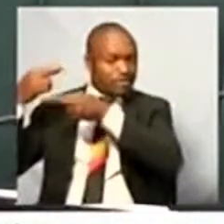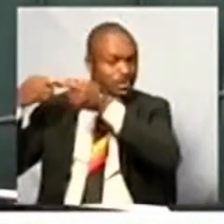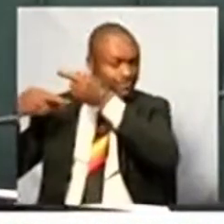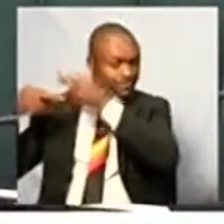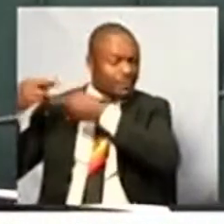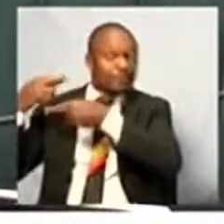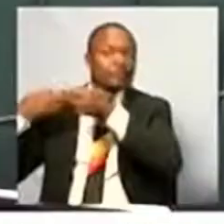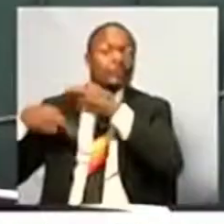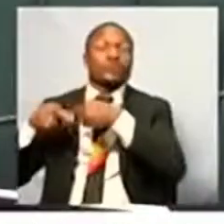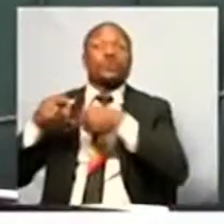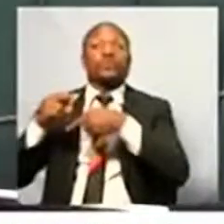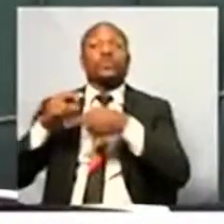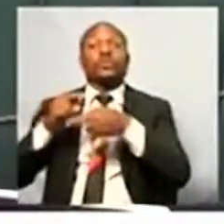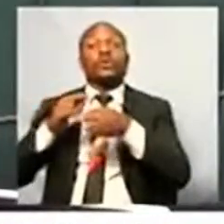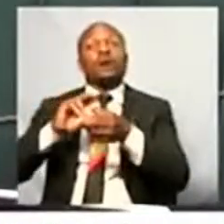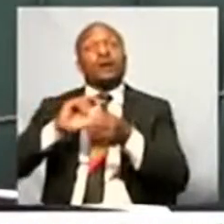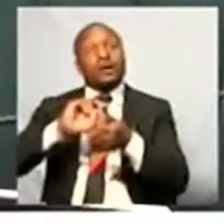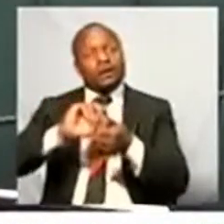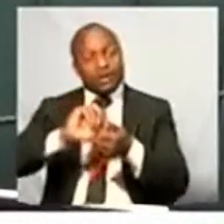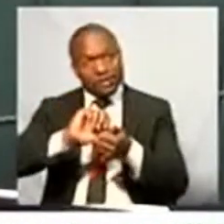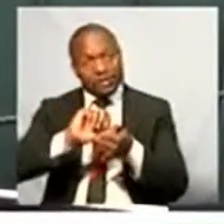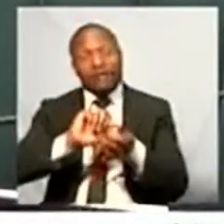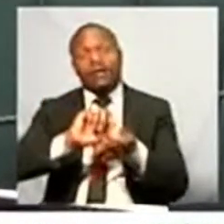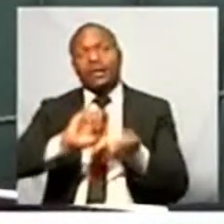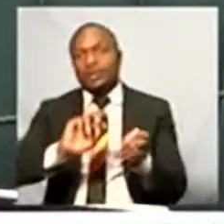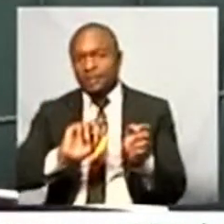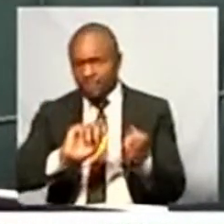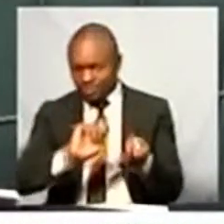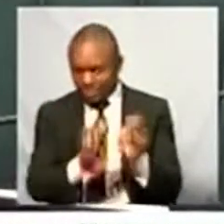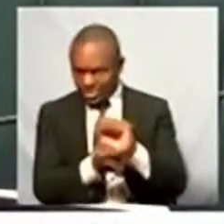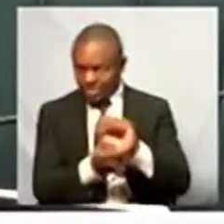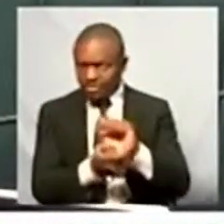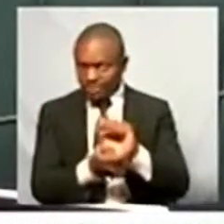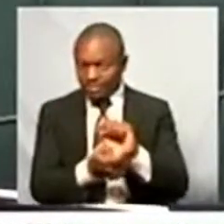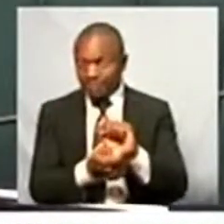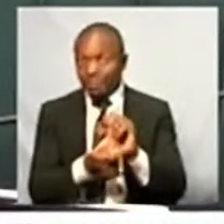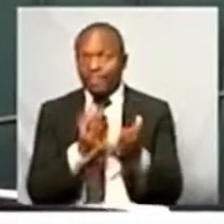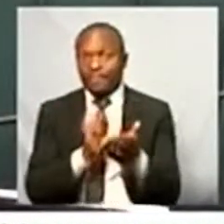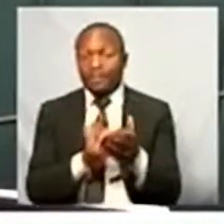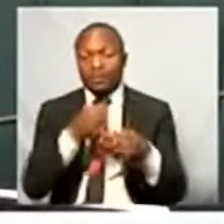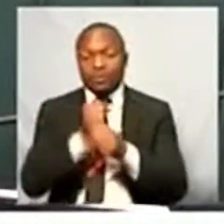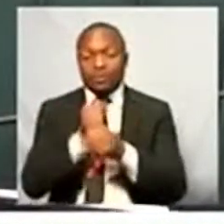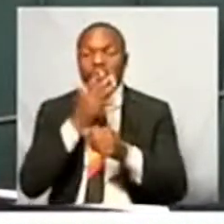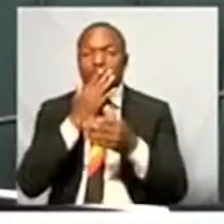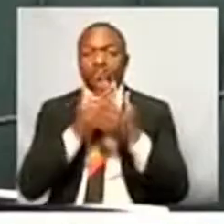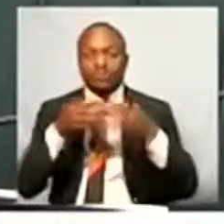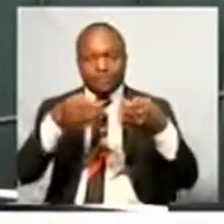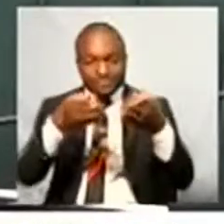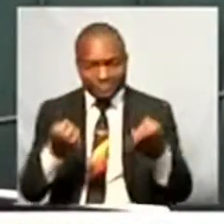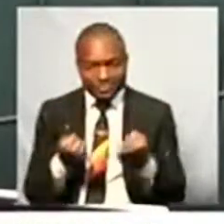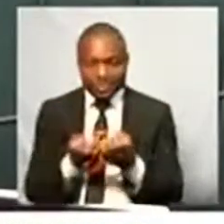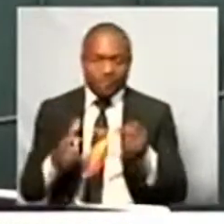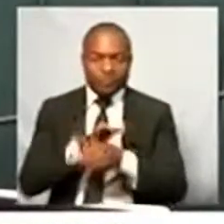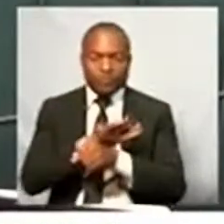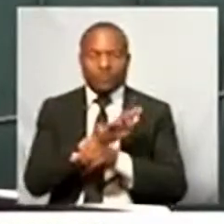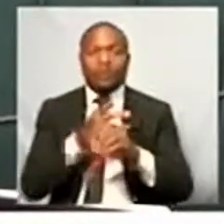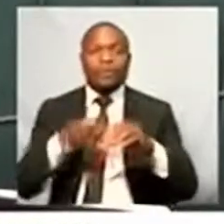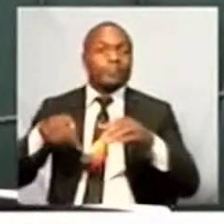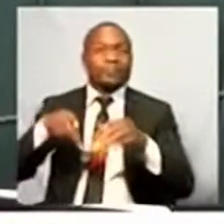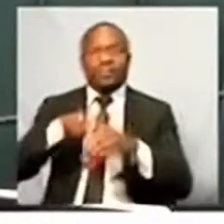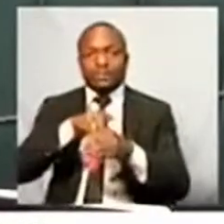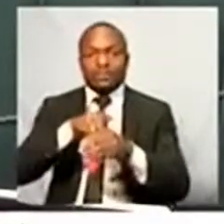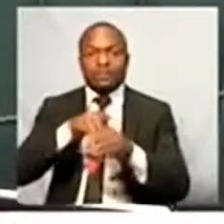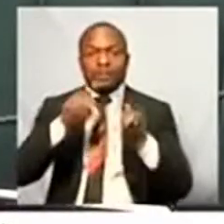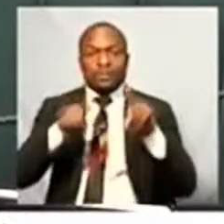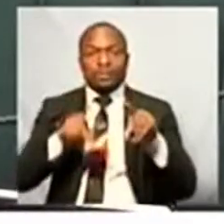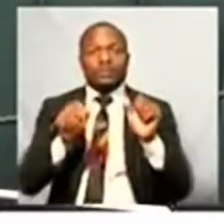also enactment of relevant legislation to create a more enabling environment for the full participation of persons